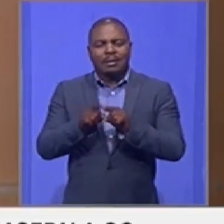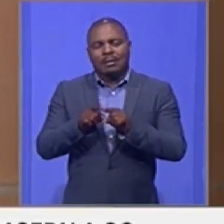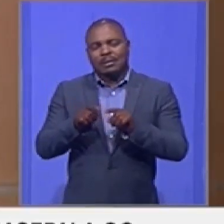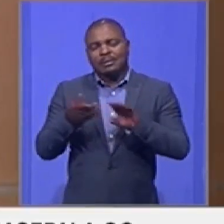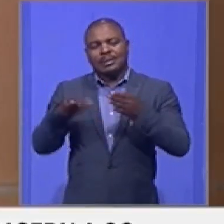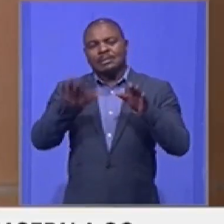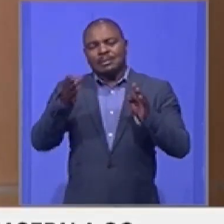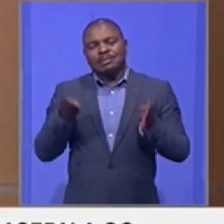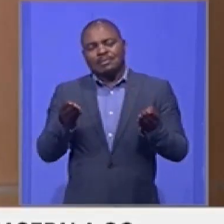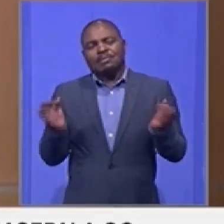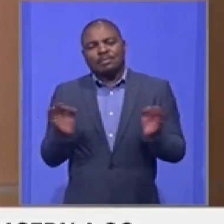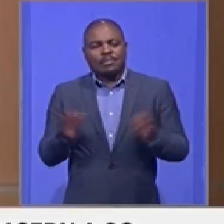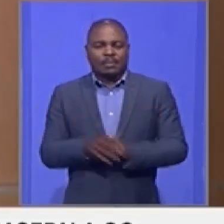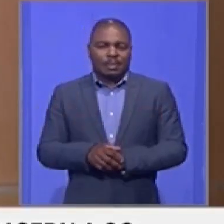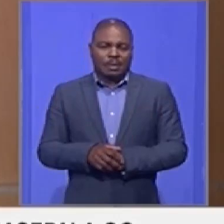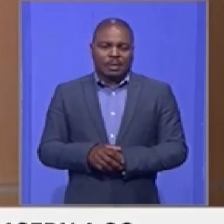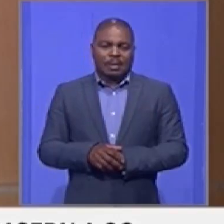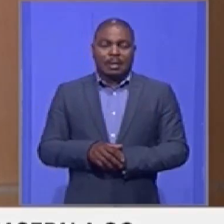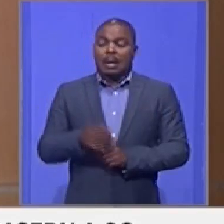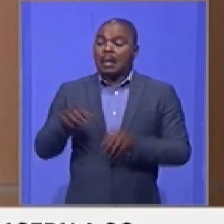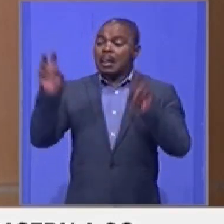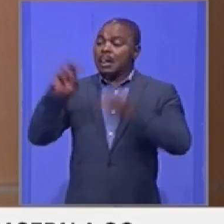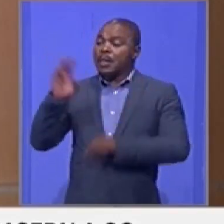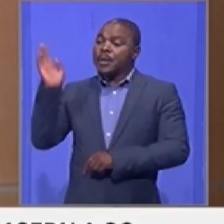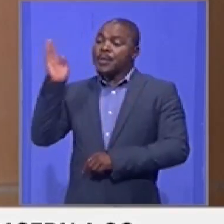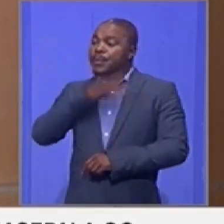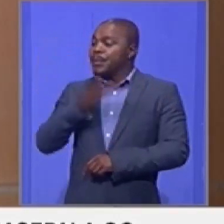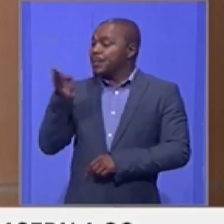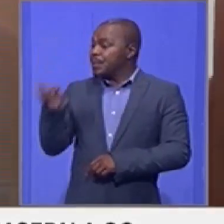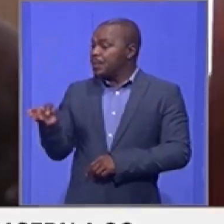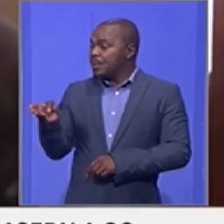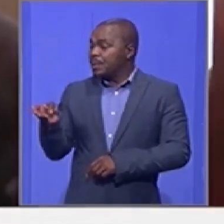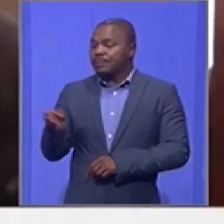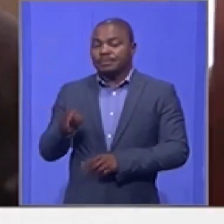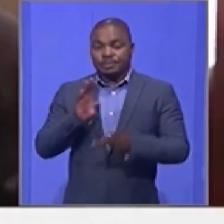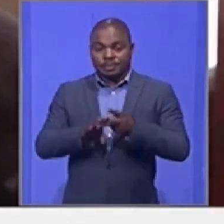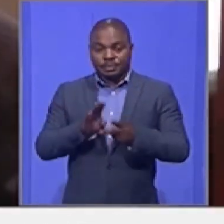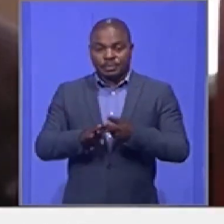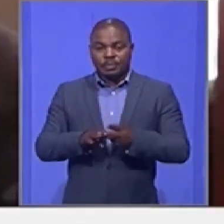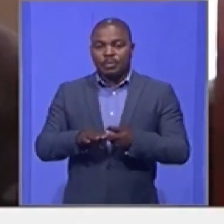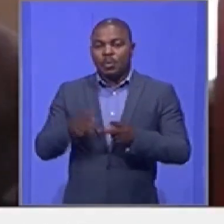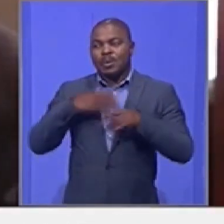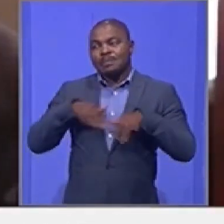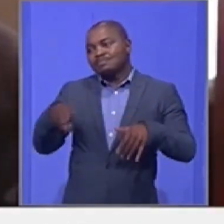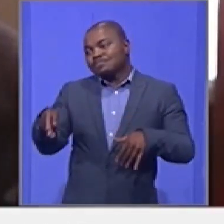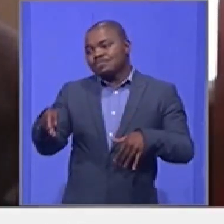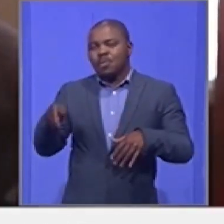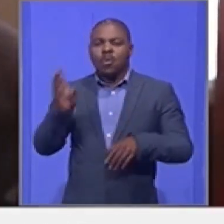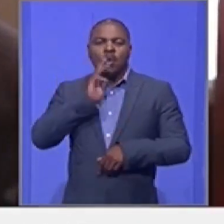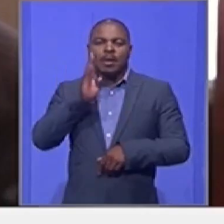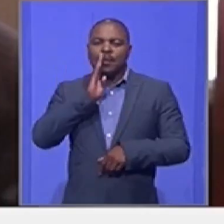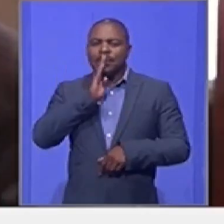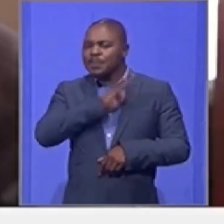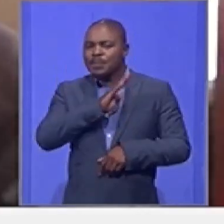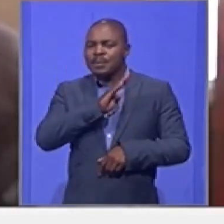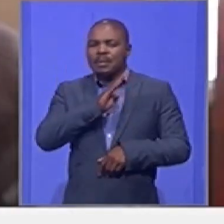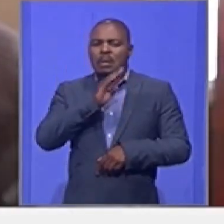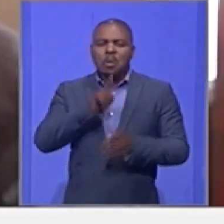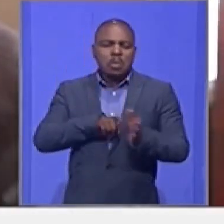With the Chobotla sitting without electricity and also sitting without water for weeks on